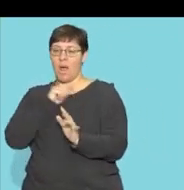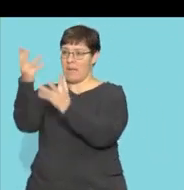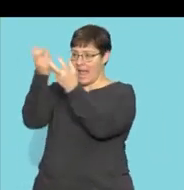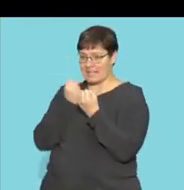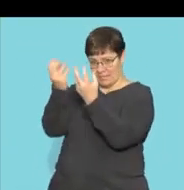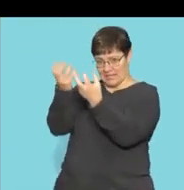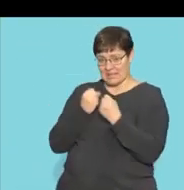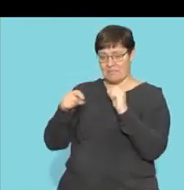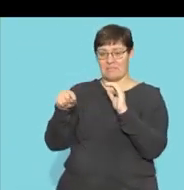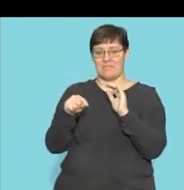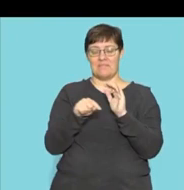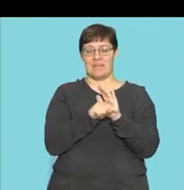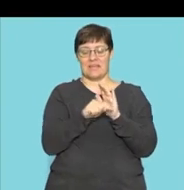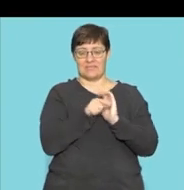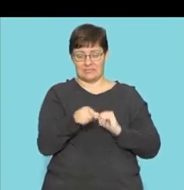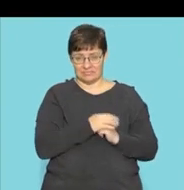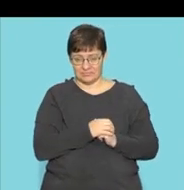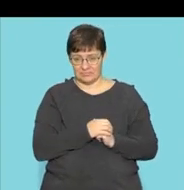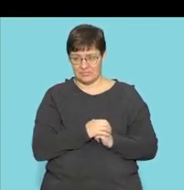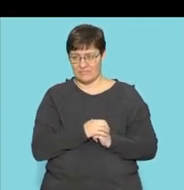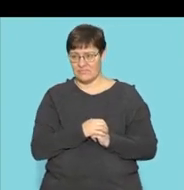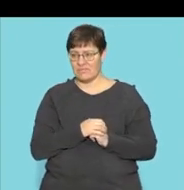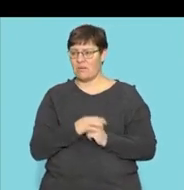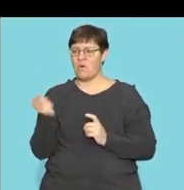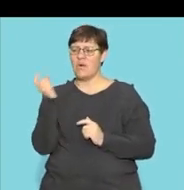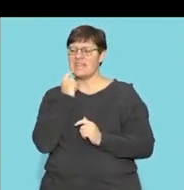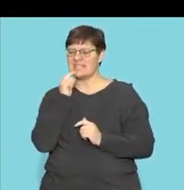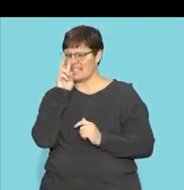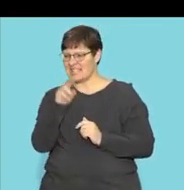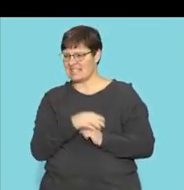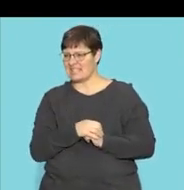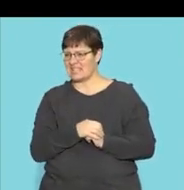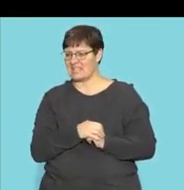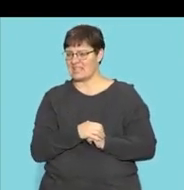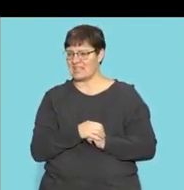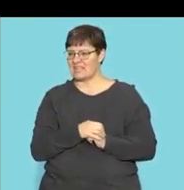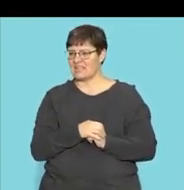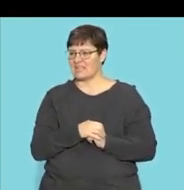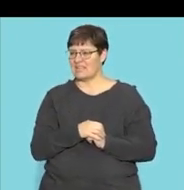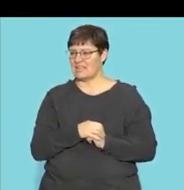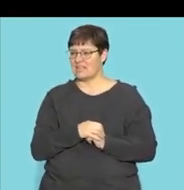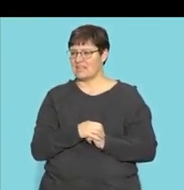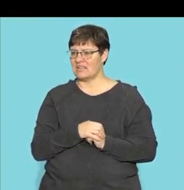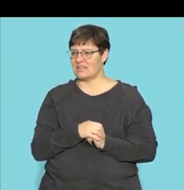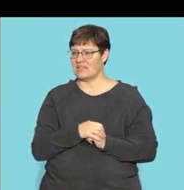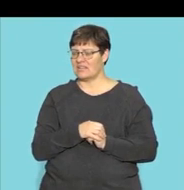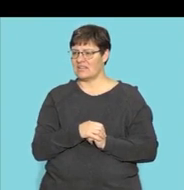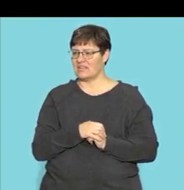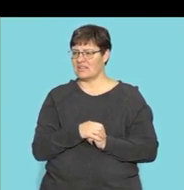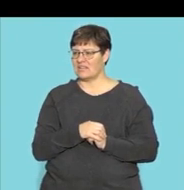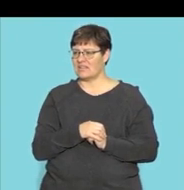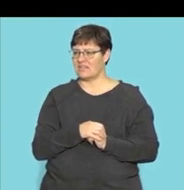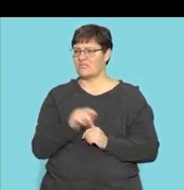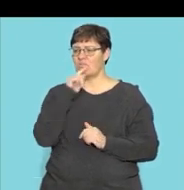negative. Lots and lots of negative charges. Now, just to make it slightly easier for you to see, I'm going to change the color of the